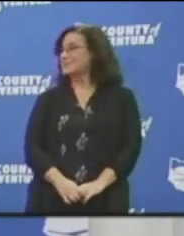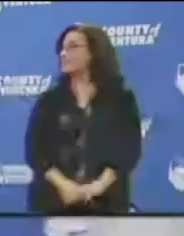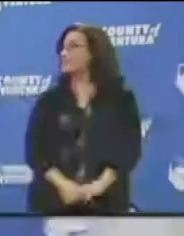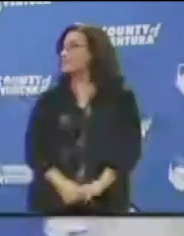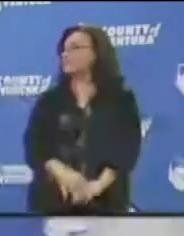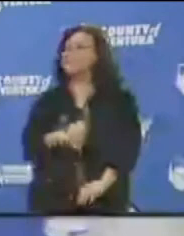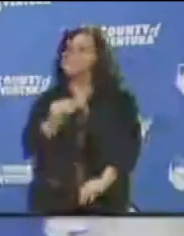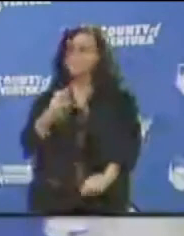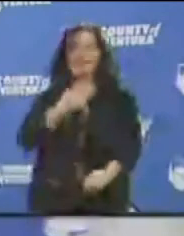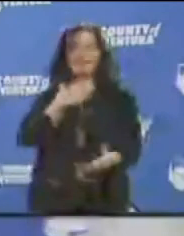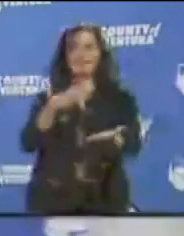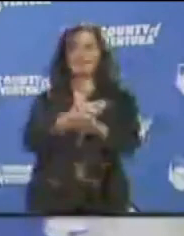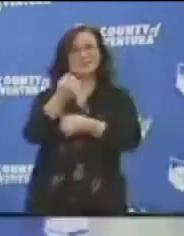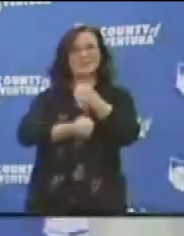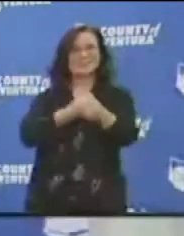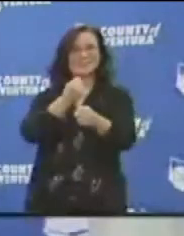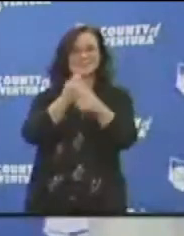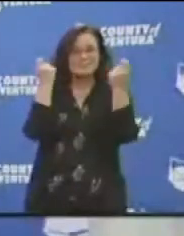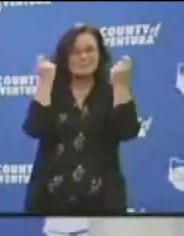And have a Happy New Year.